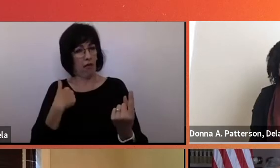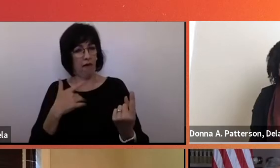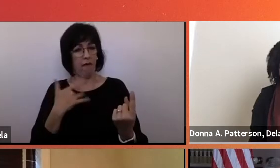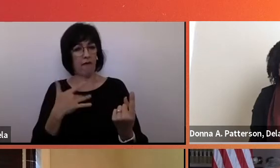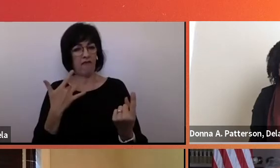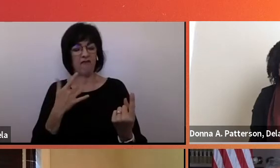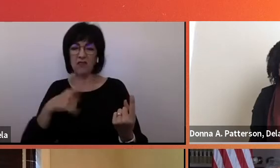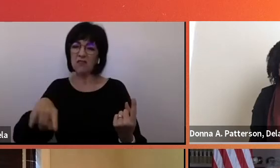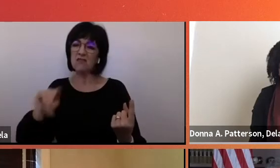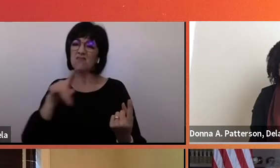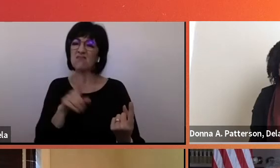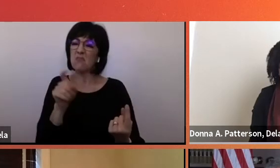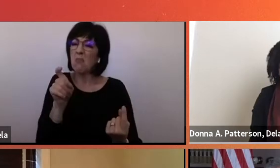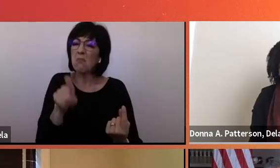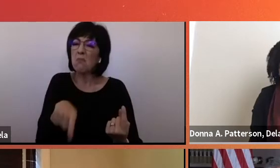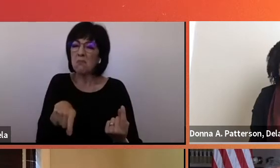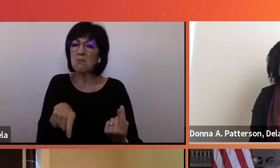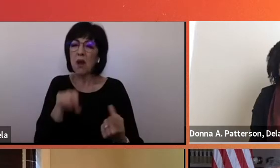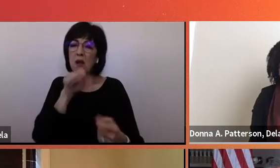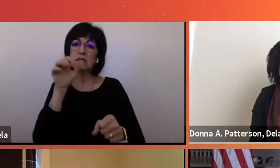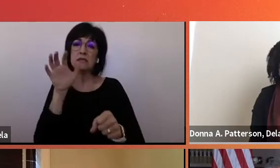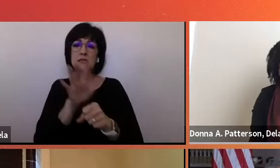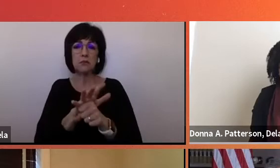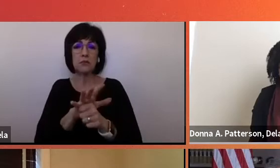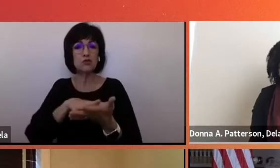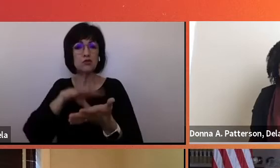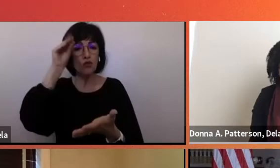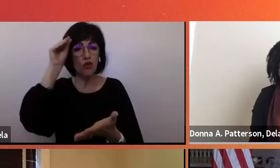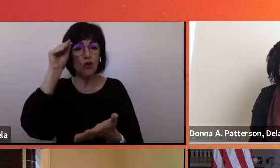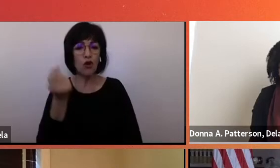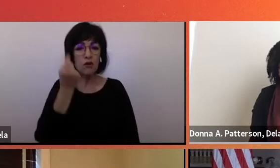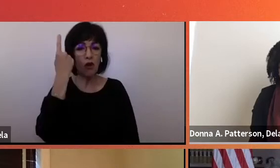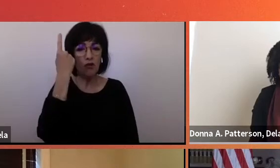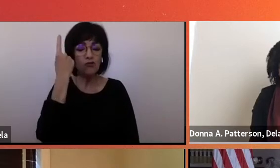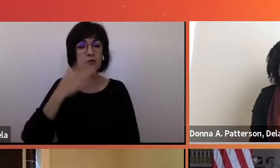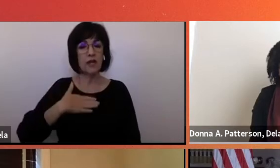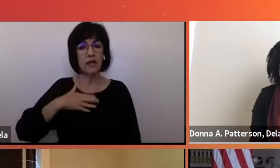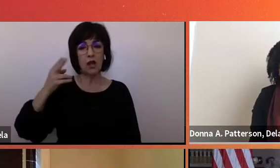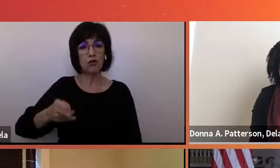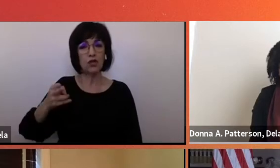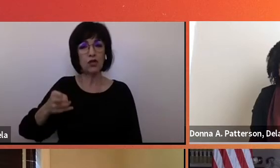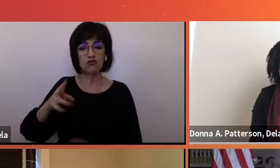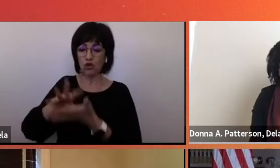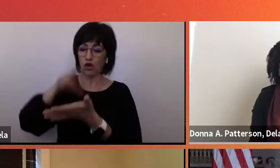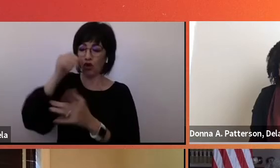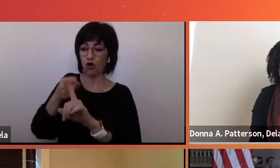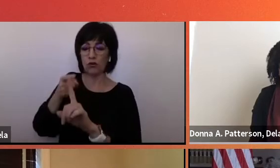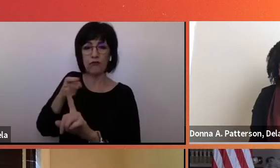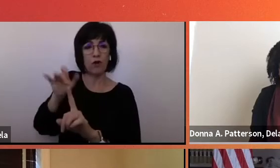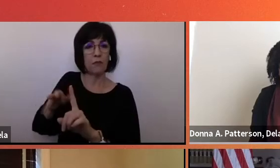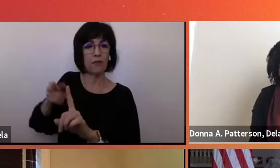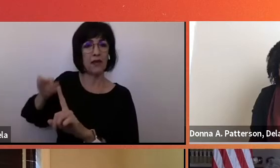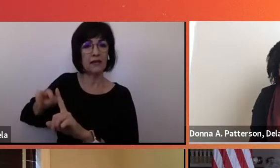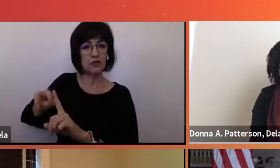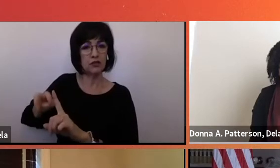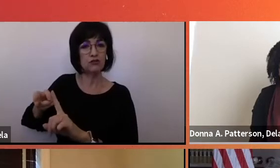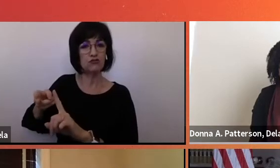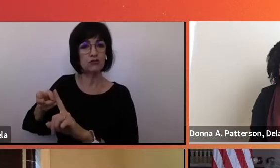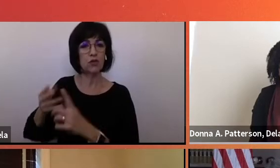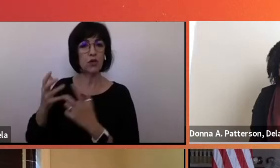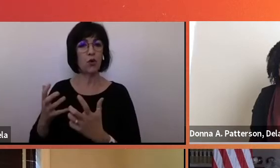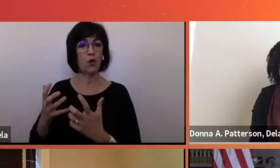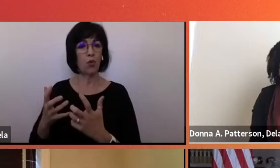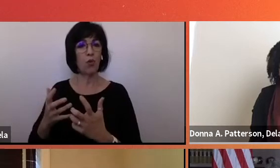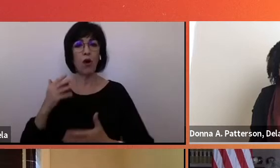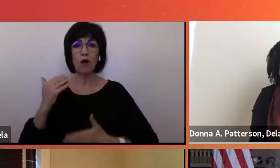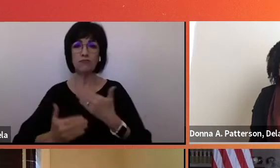history, to actually understand our history, to learn from that and to move forward. And that's both the